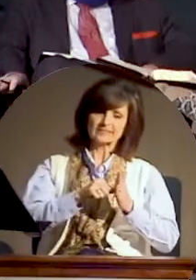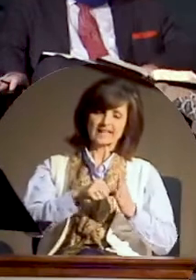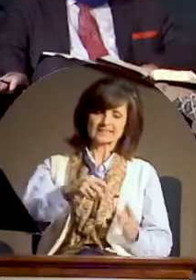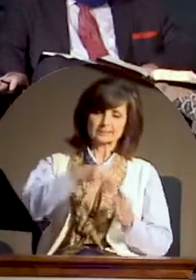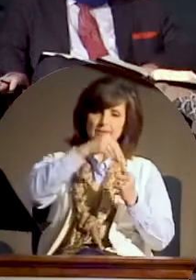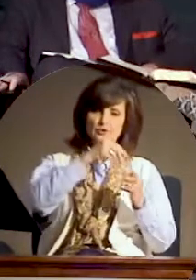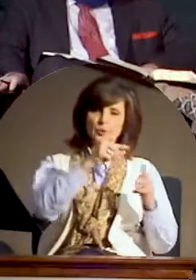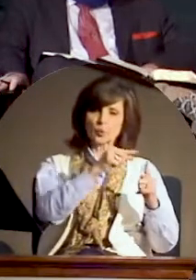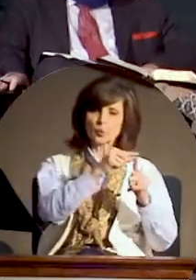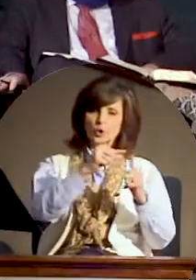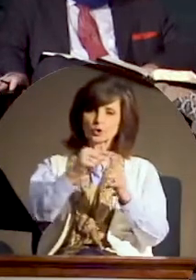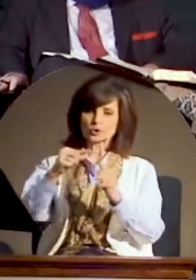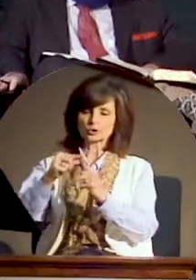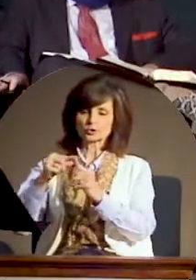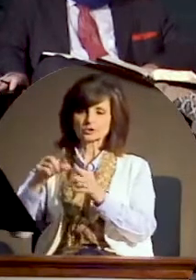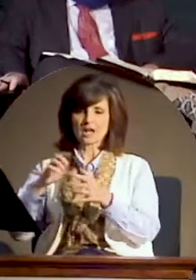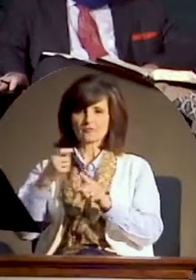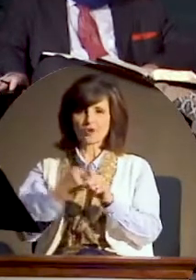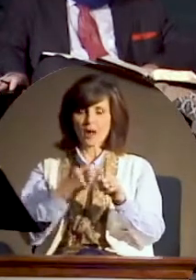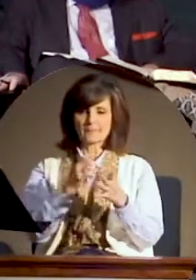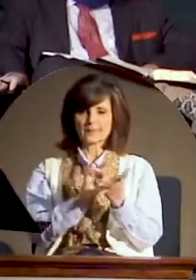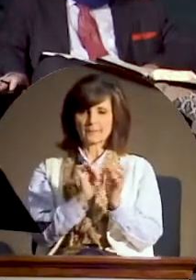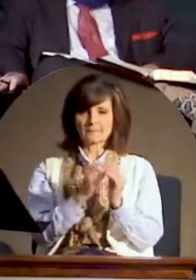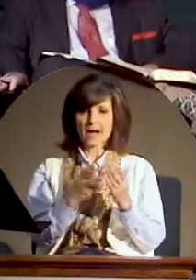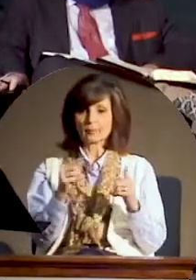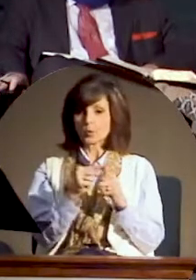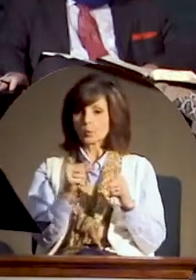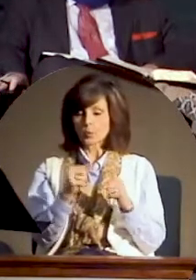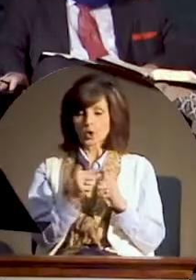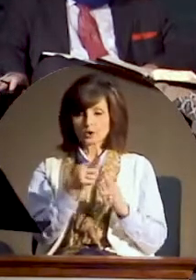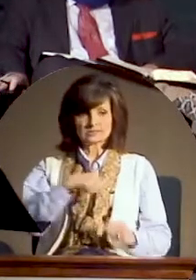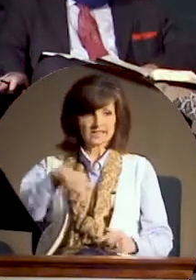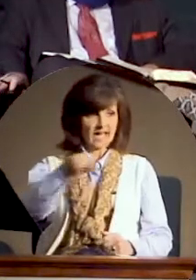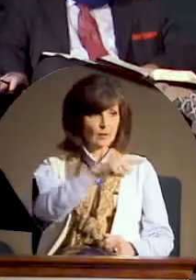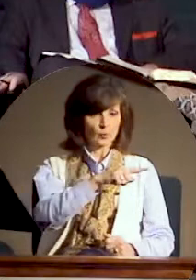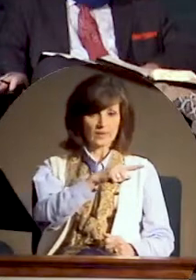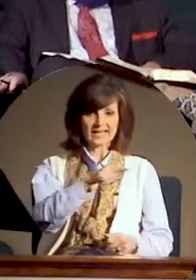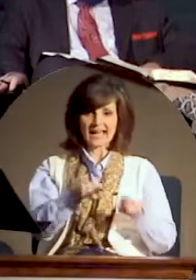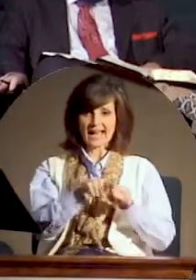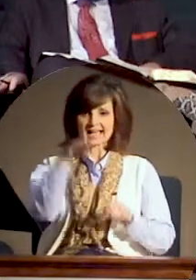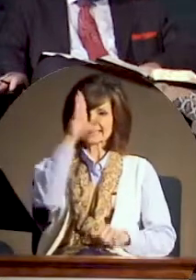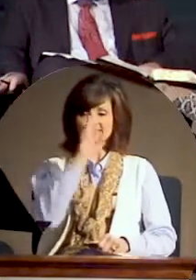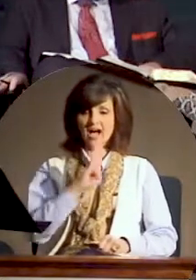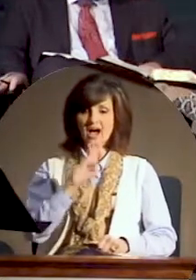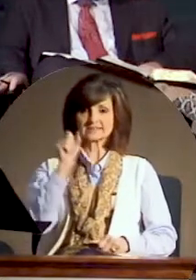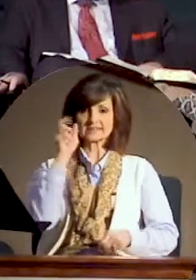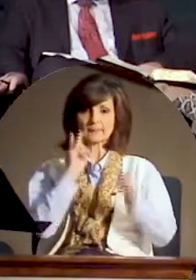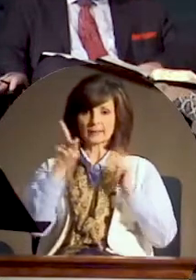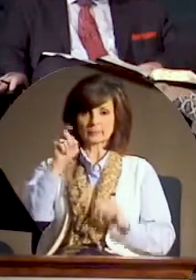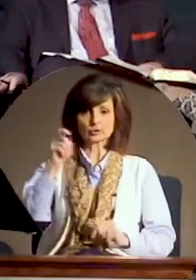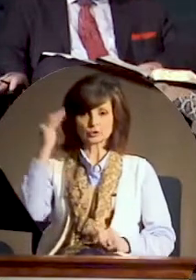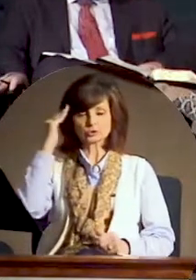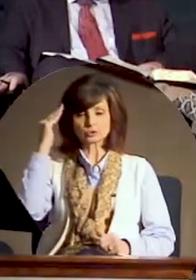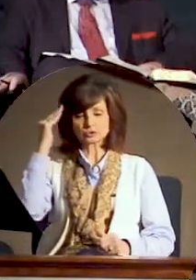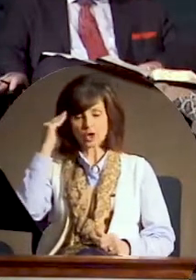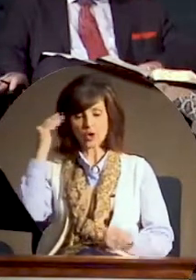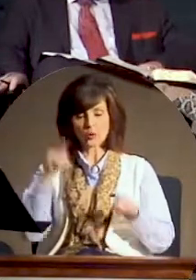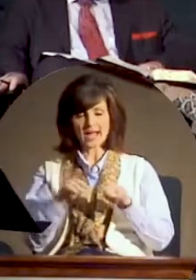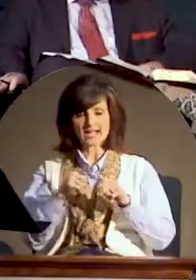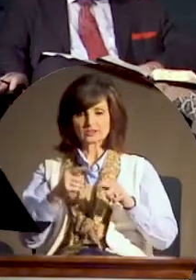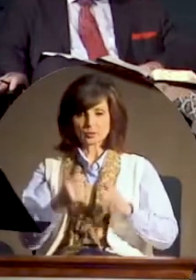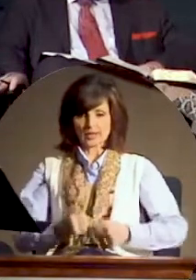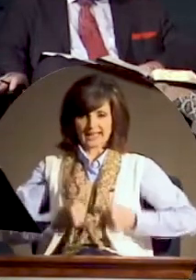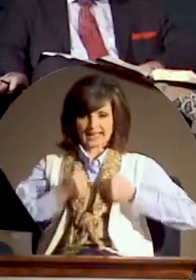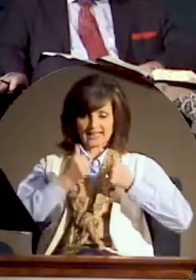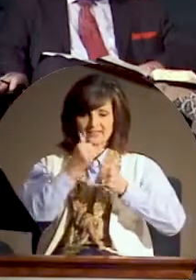particular words of the Bible. Words that we as God's people ought to be familiar with as we live